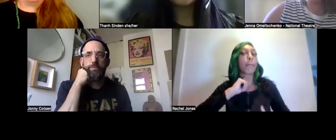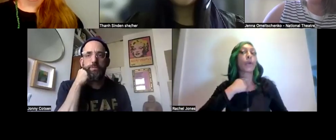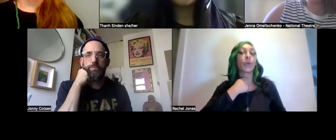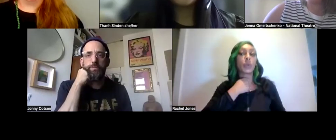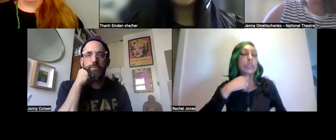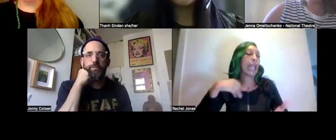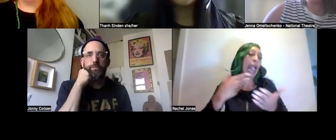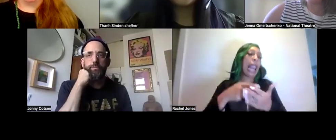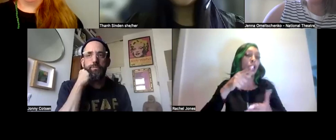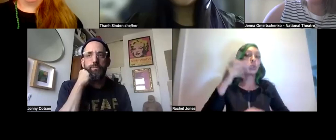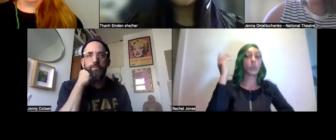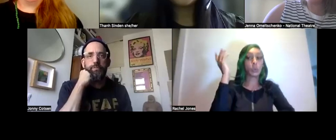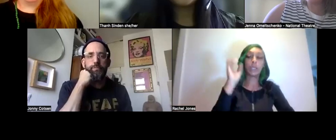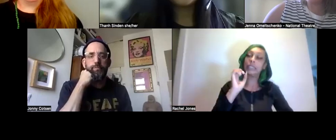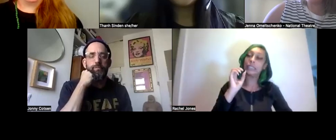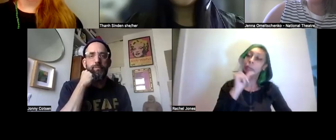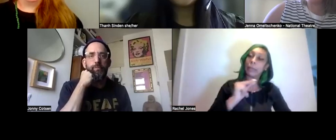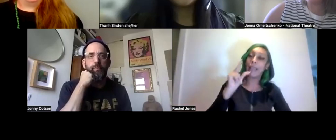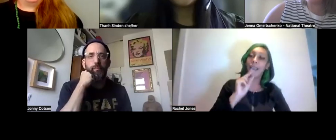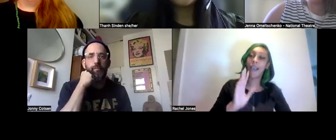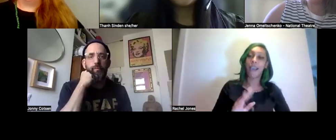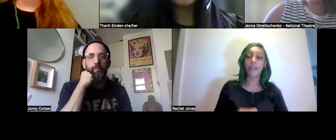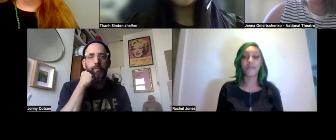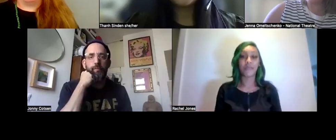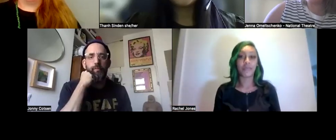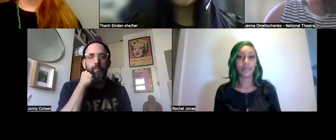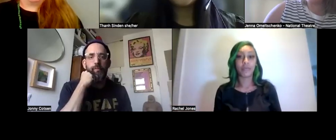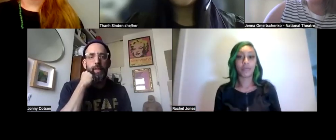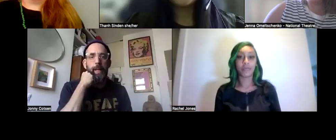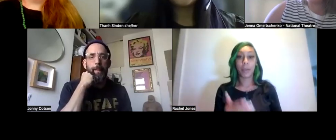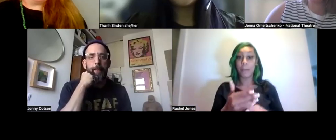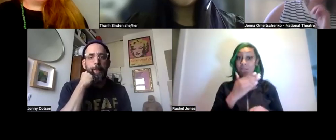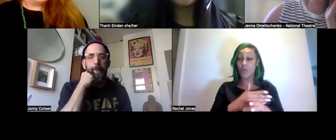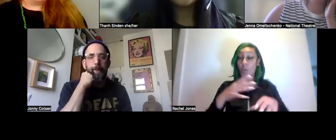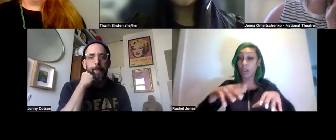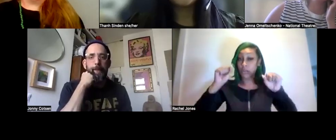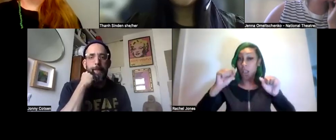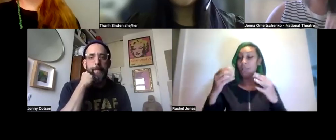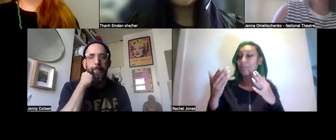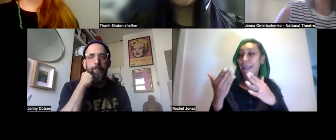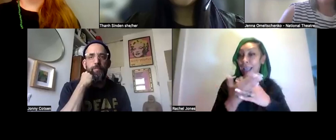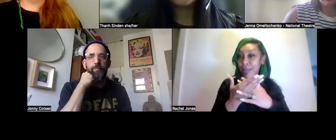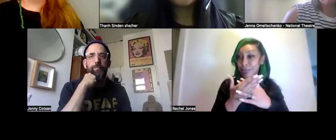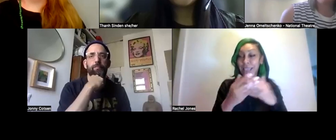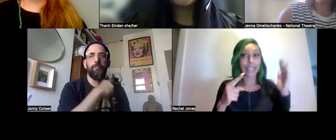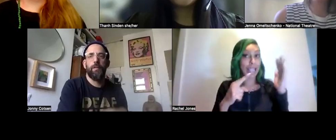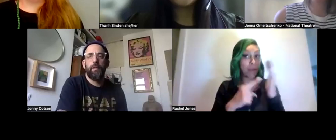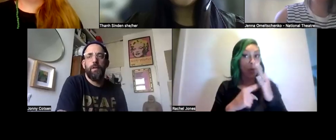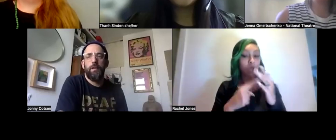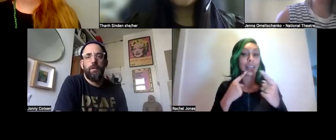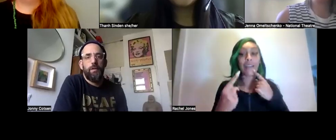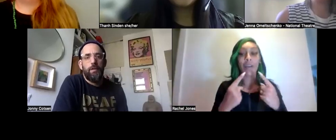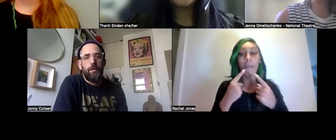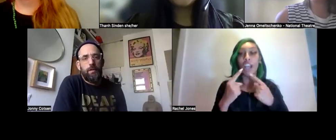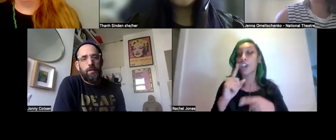unless you are obviously contributing verbally. Before we start, we just need to outline some access and other important information.